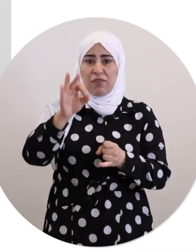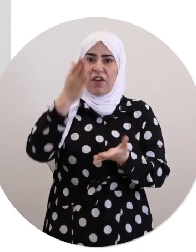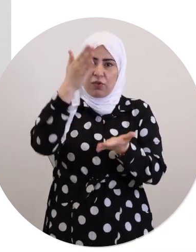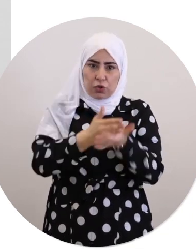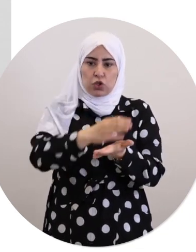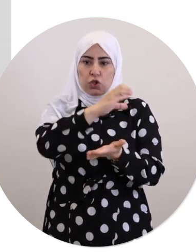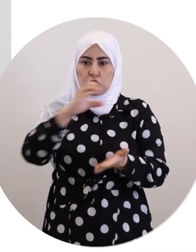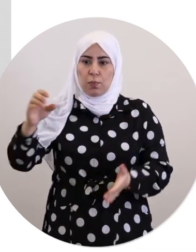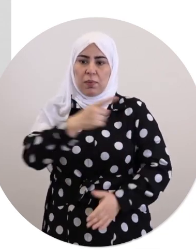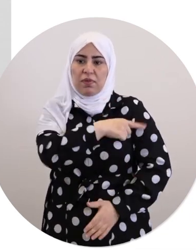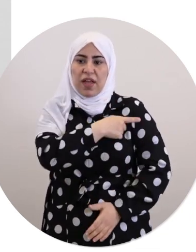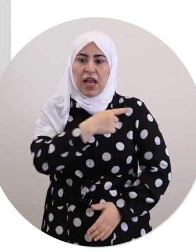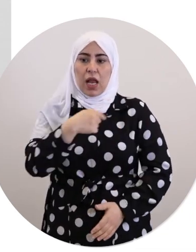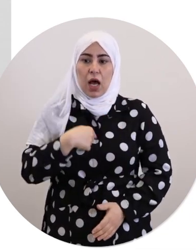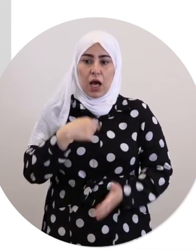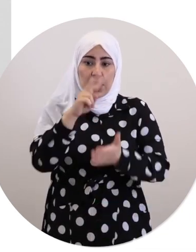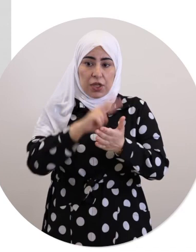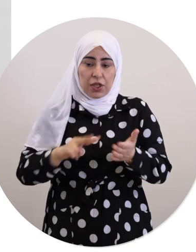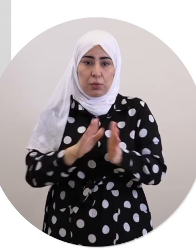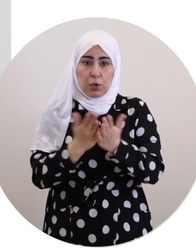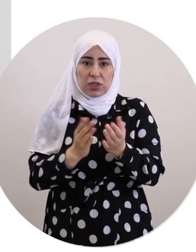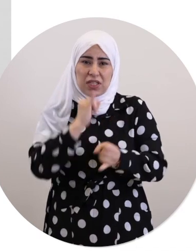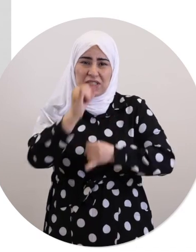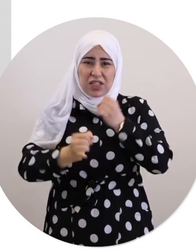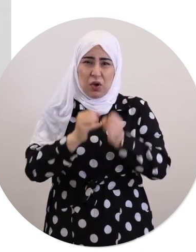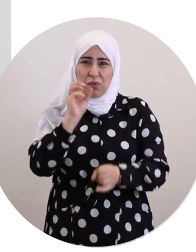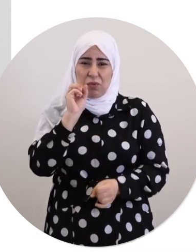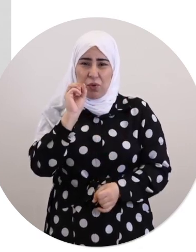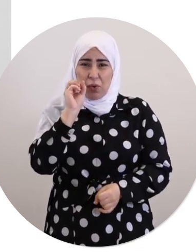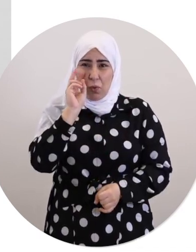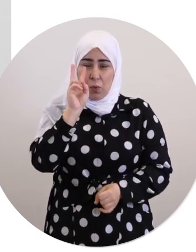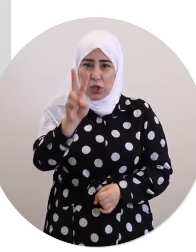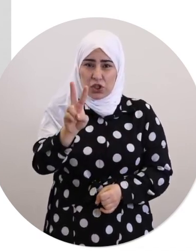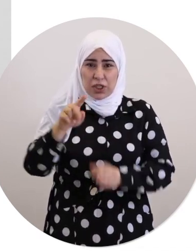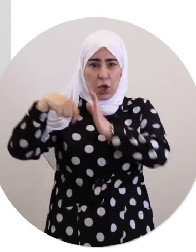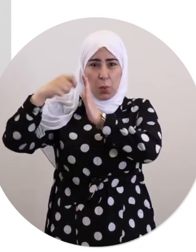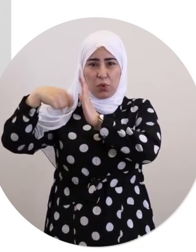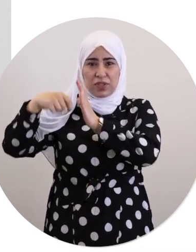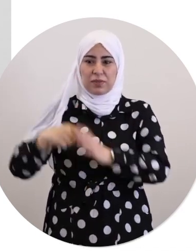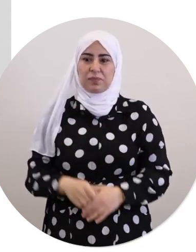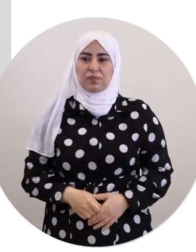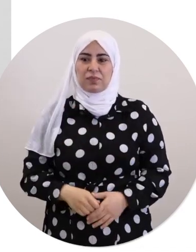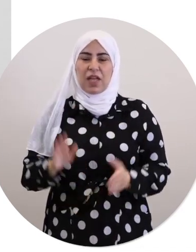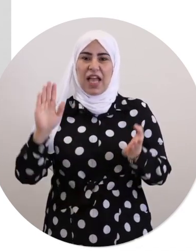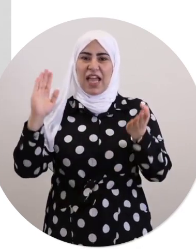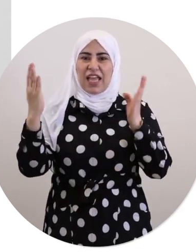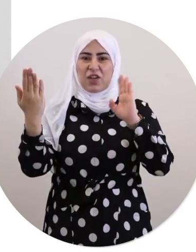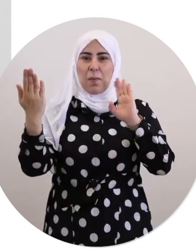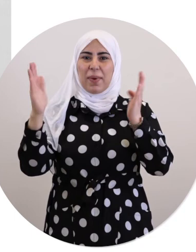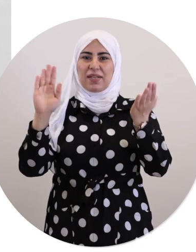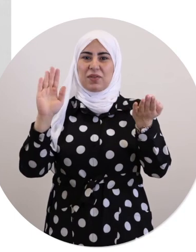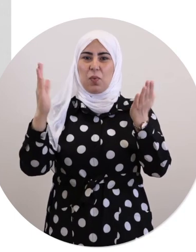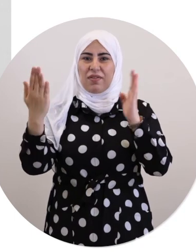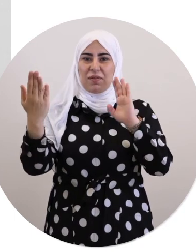books instead of what? Watching movies. Excellent. And now, in comparison with, it's very clear from the name, you're